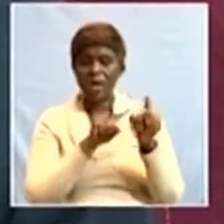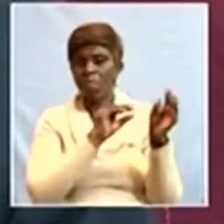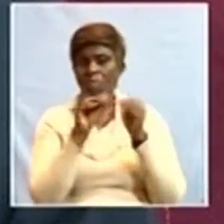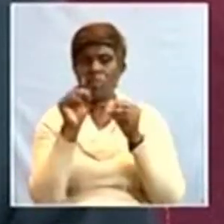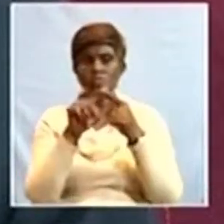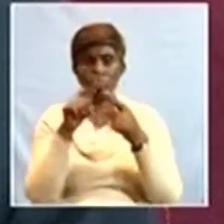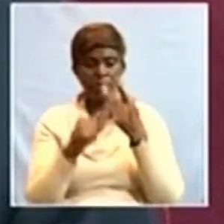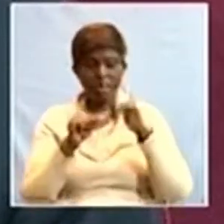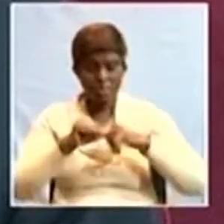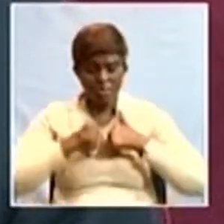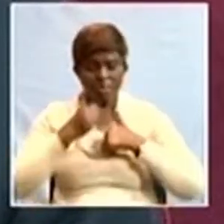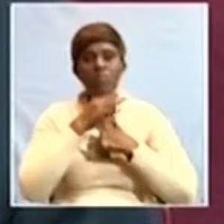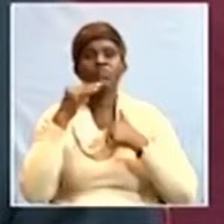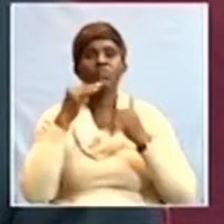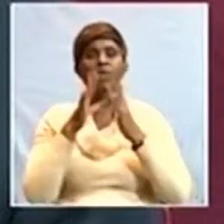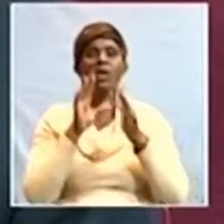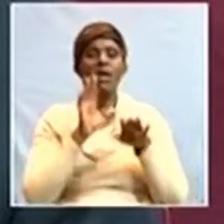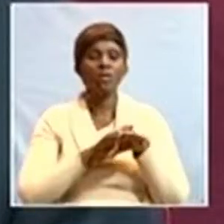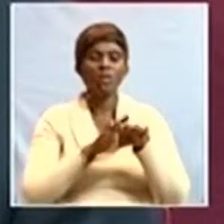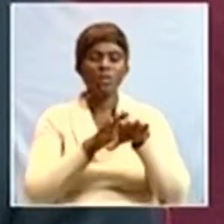what we call farmer tracking.